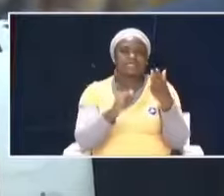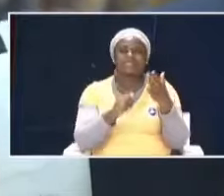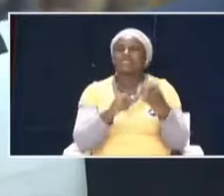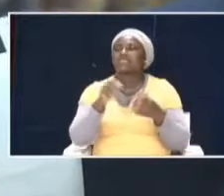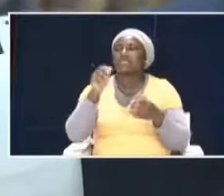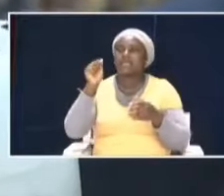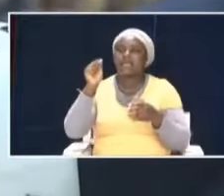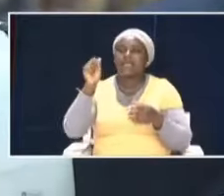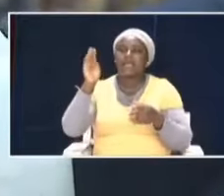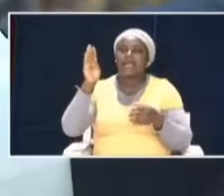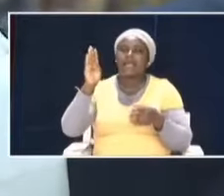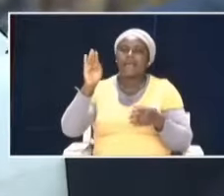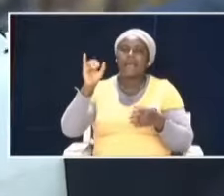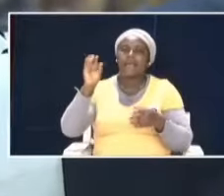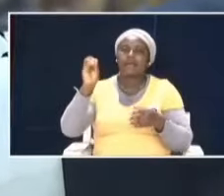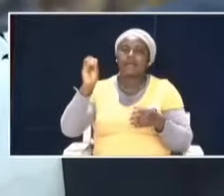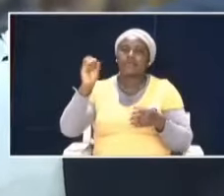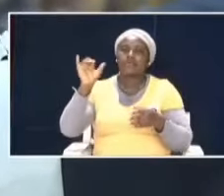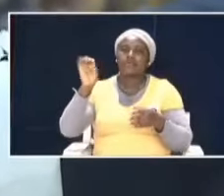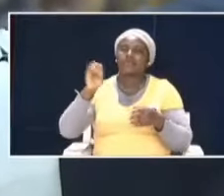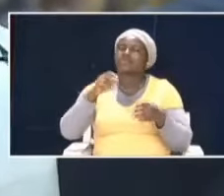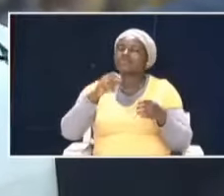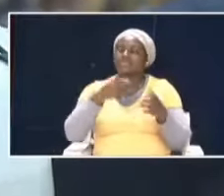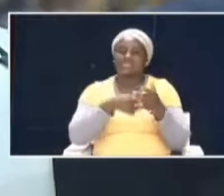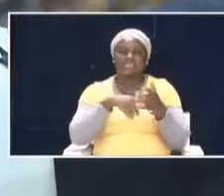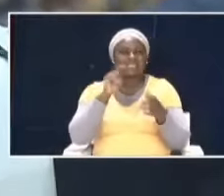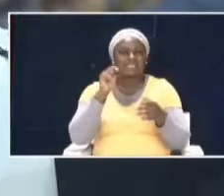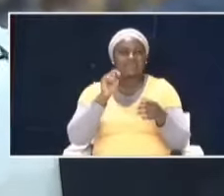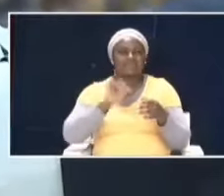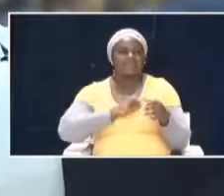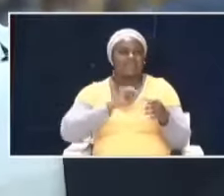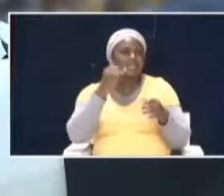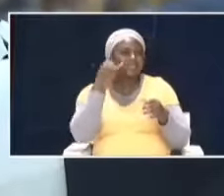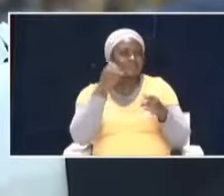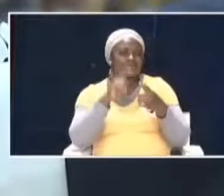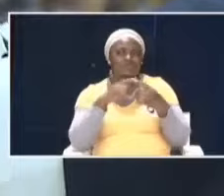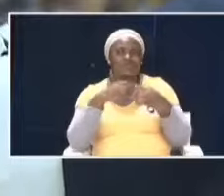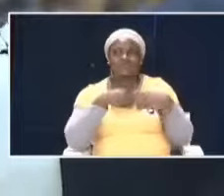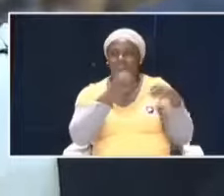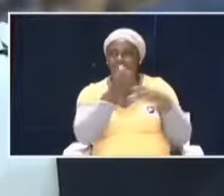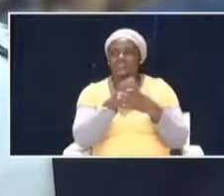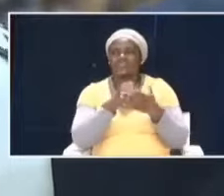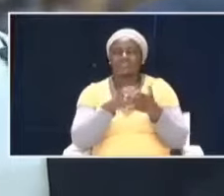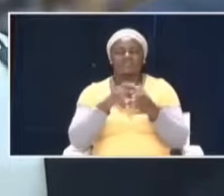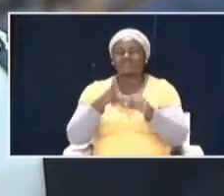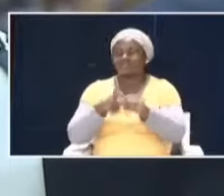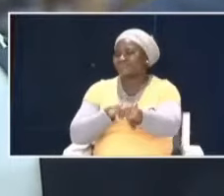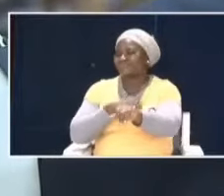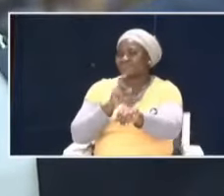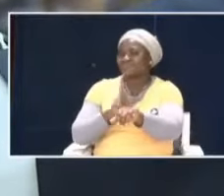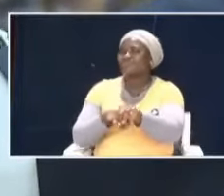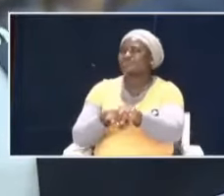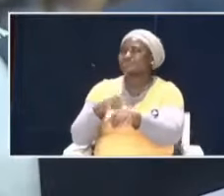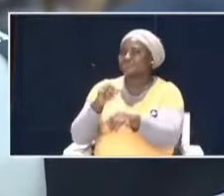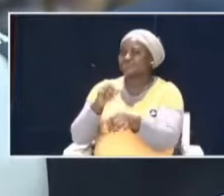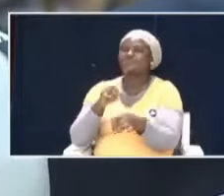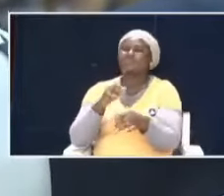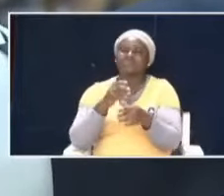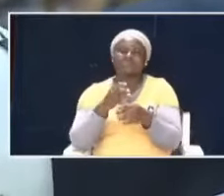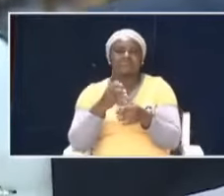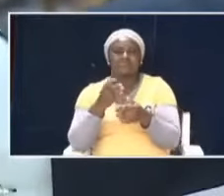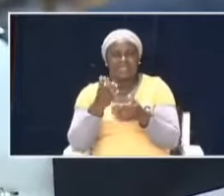I supposed to have given it for a long time, but I didn't. Yesterday night when our daddy said there are